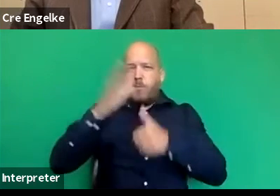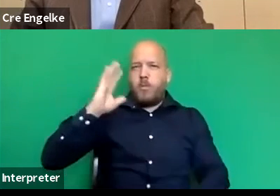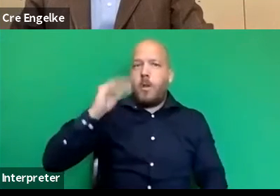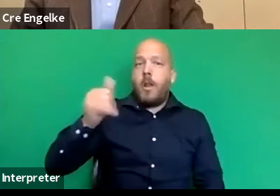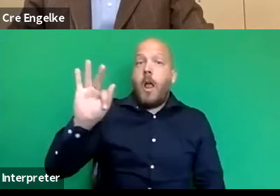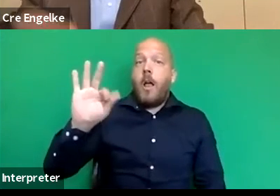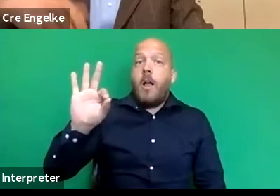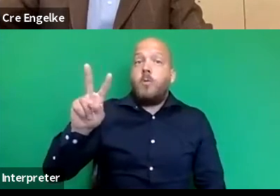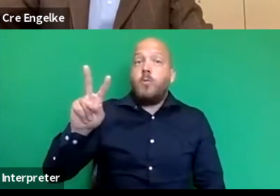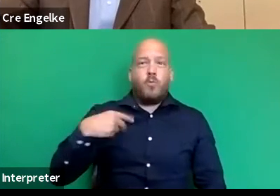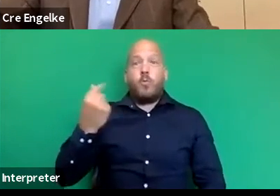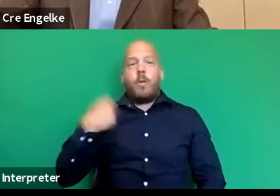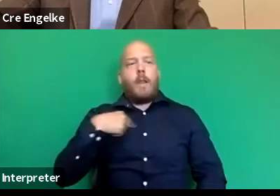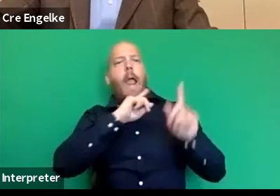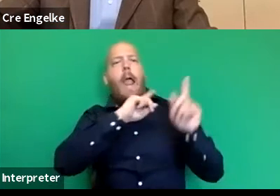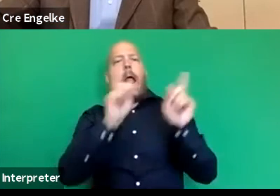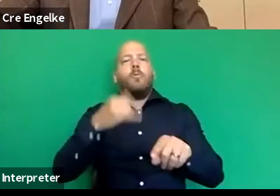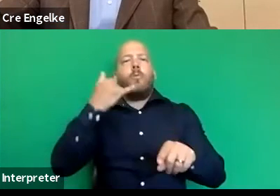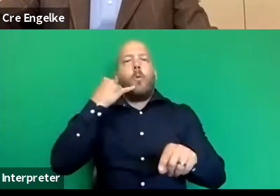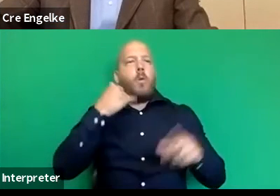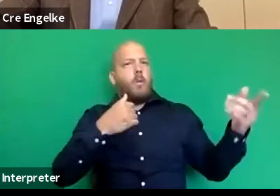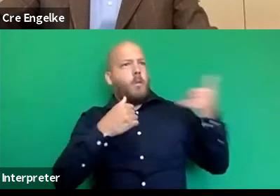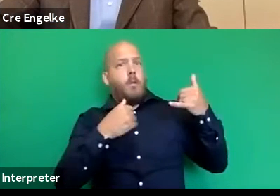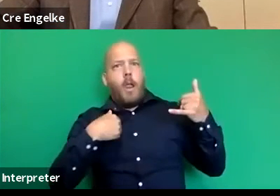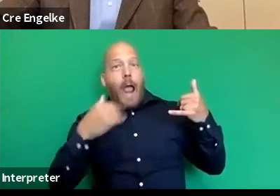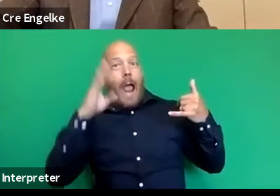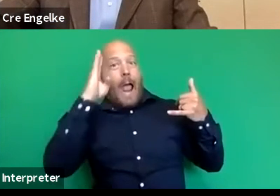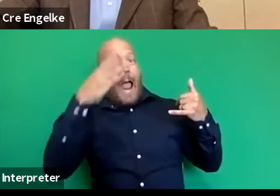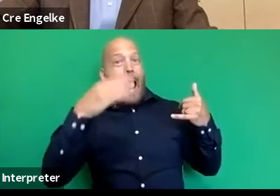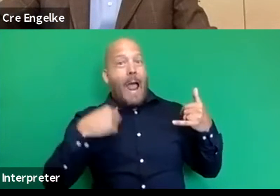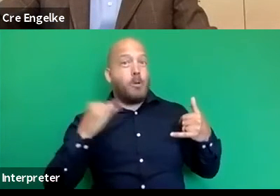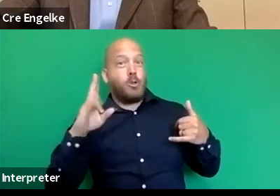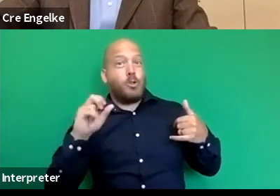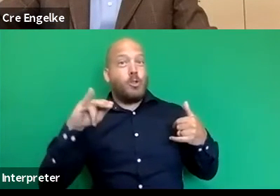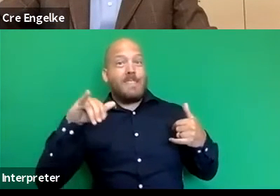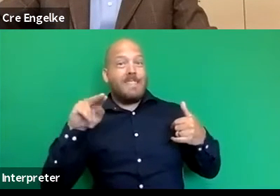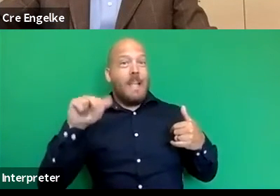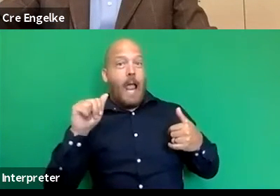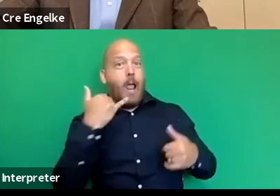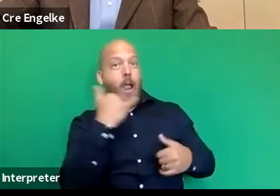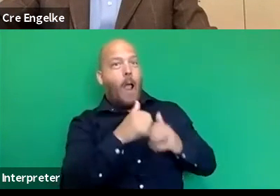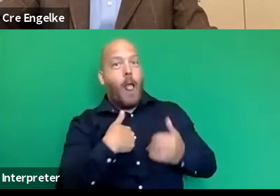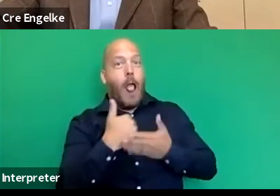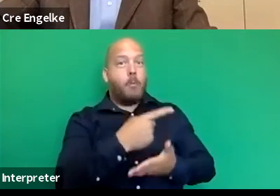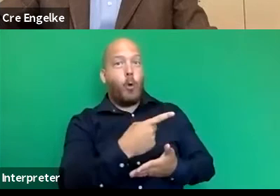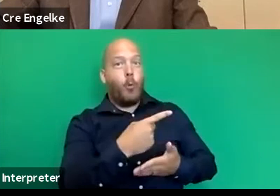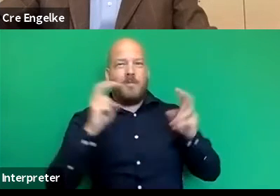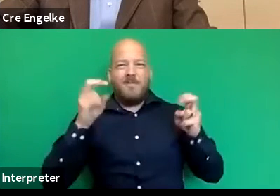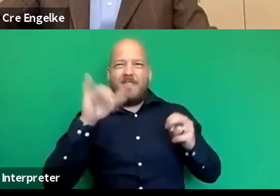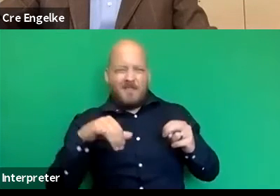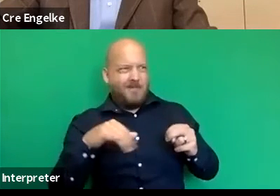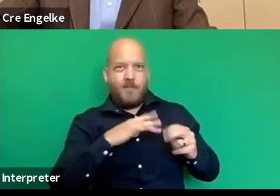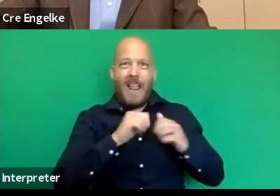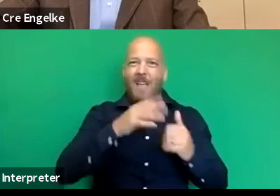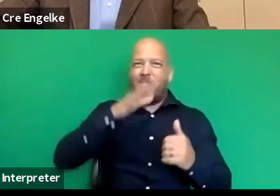how my parents took their calls. But people who don't speak English in the United States are still stuck in that